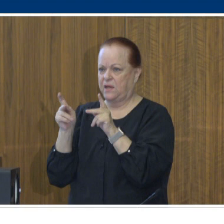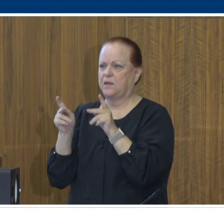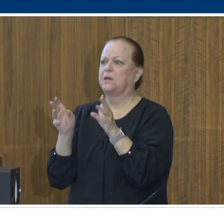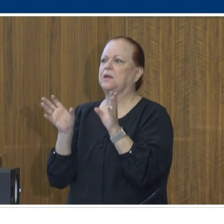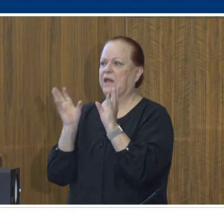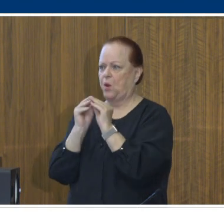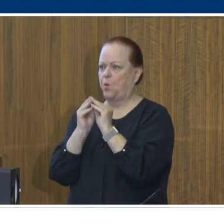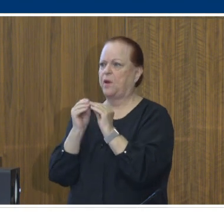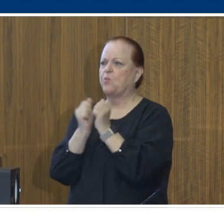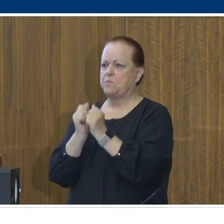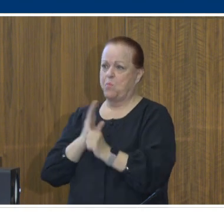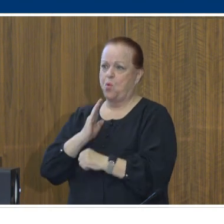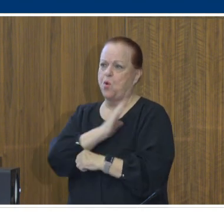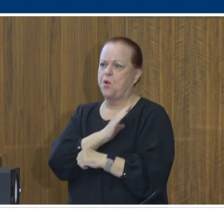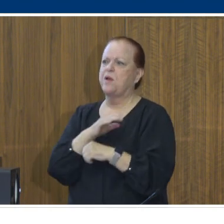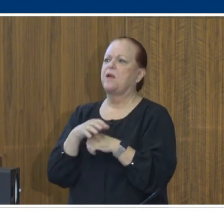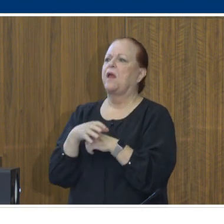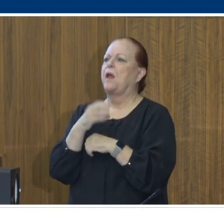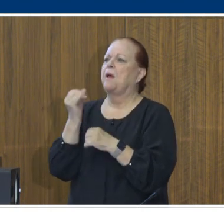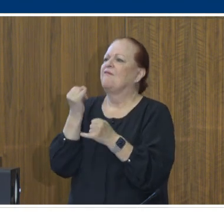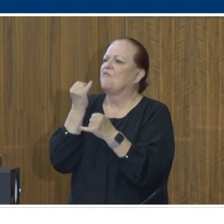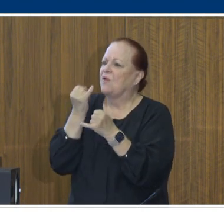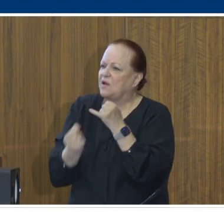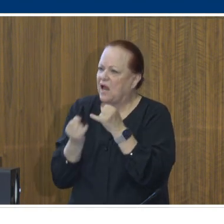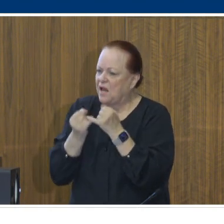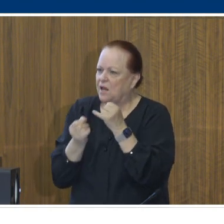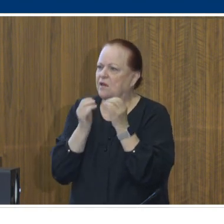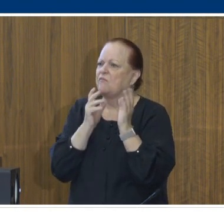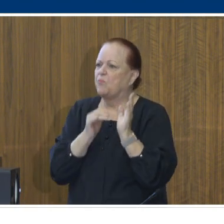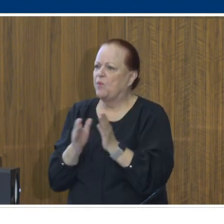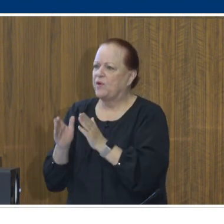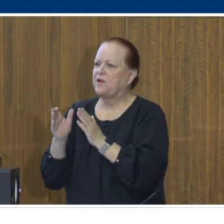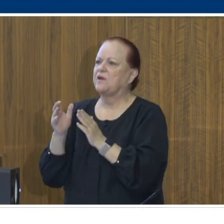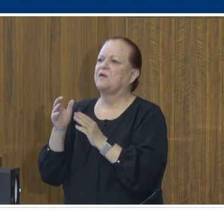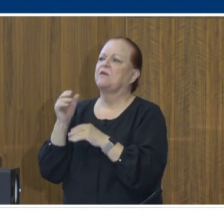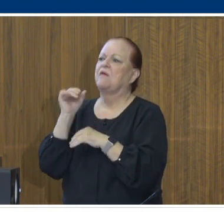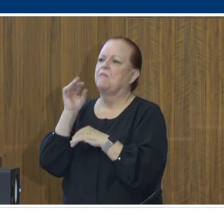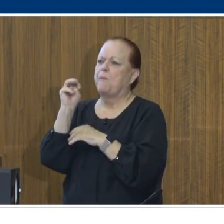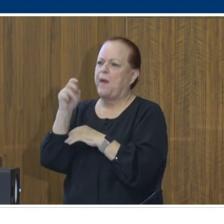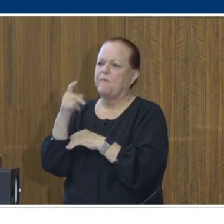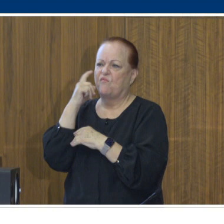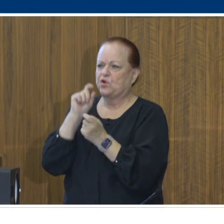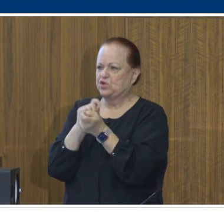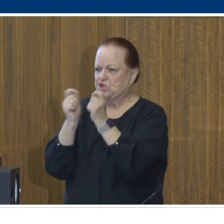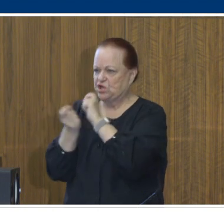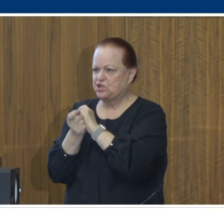meeting to make final map selection for preparation of the redistricting ordinance.